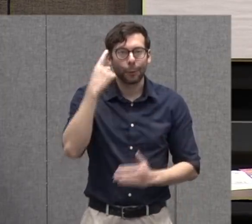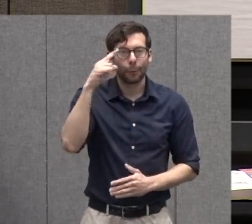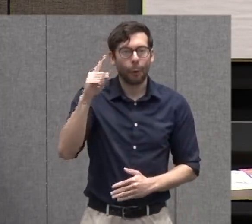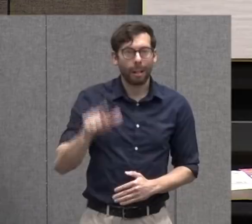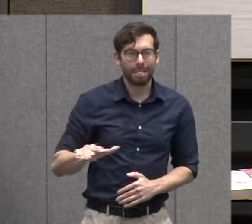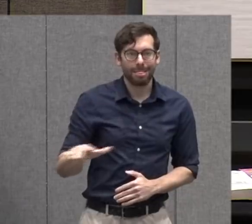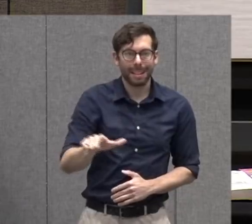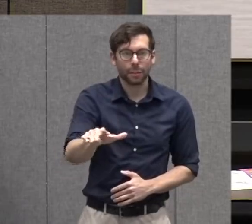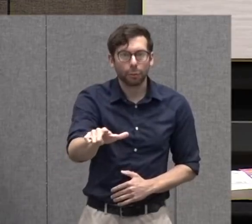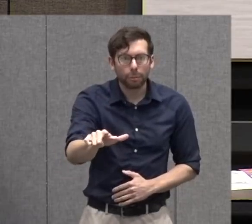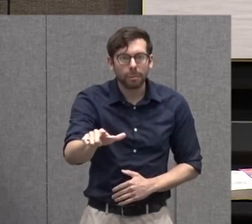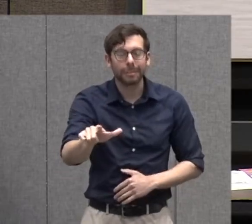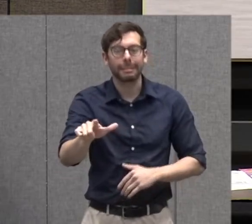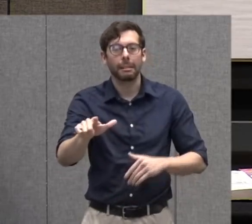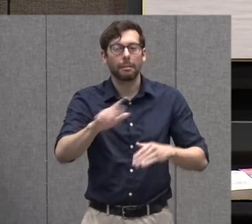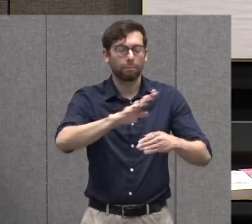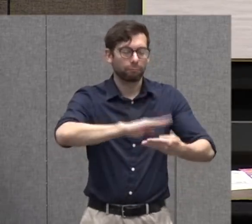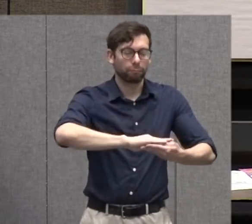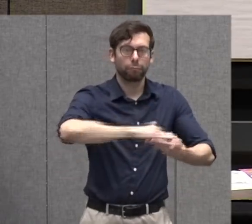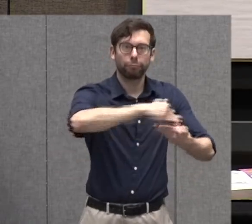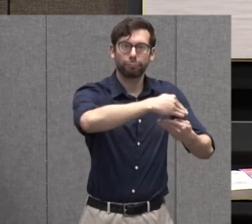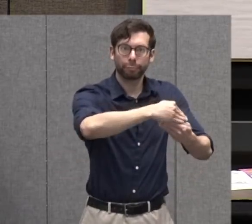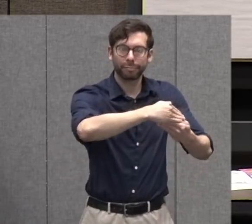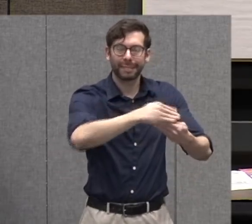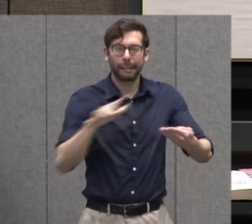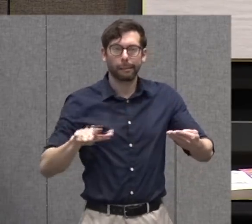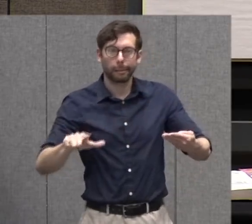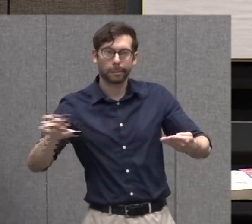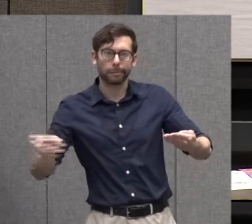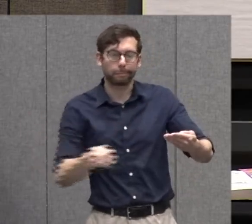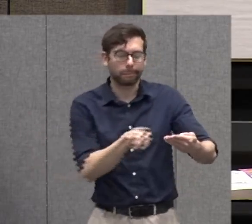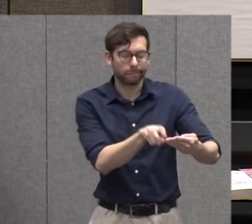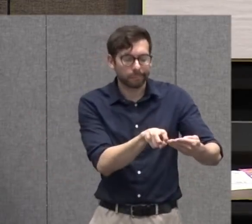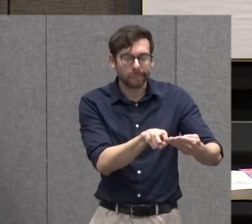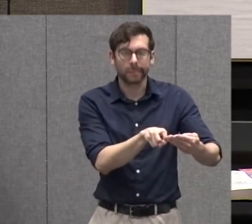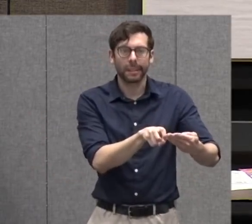what lizards eat, but maybe I could even put some